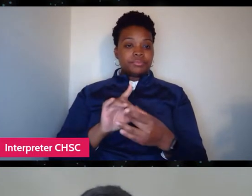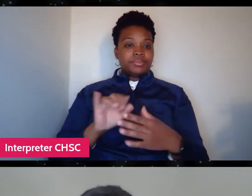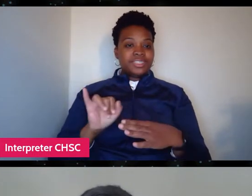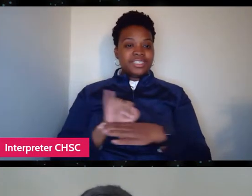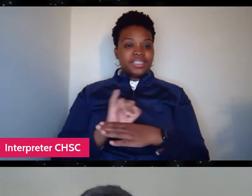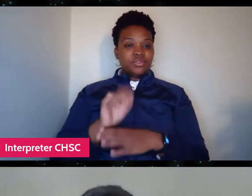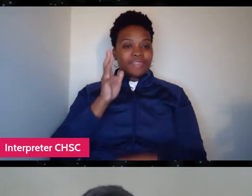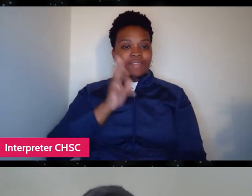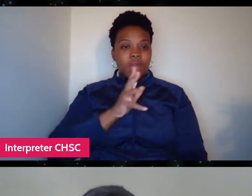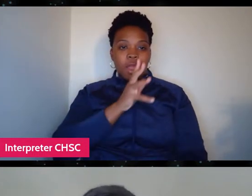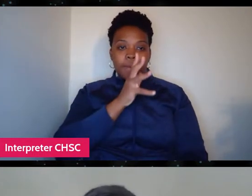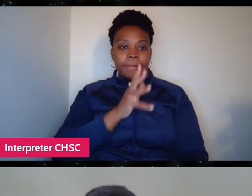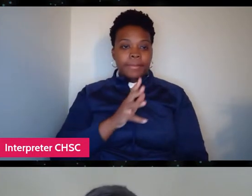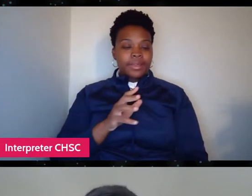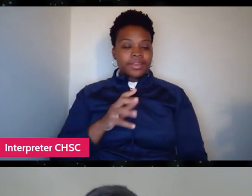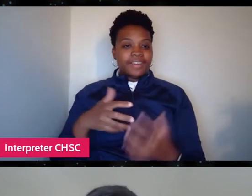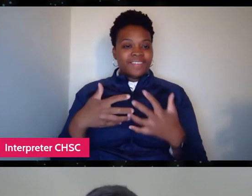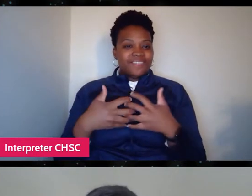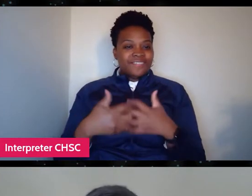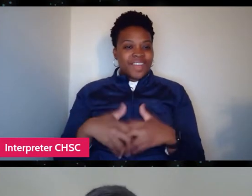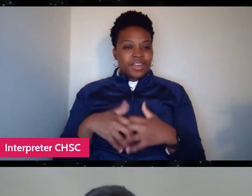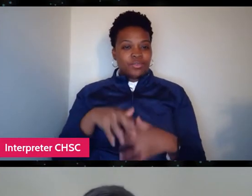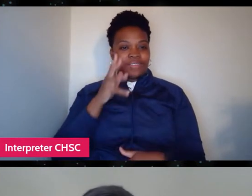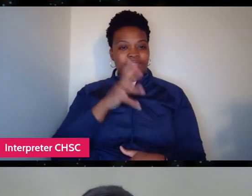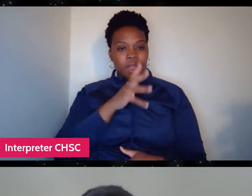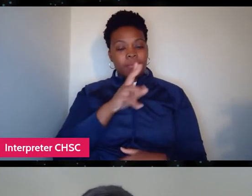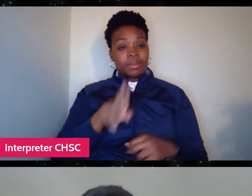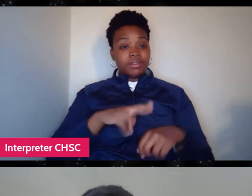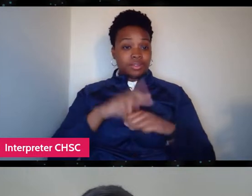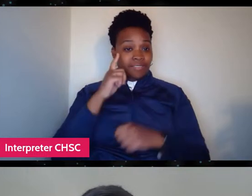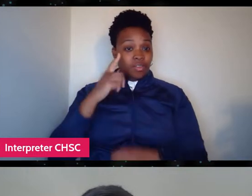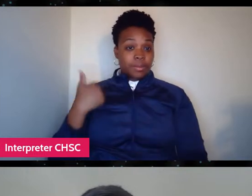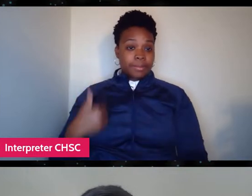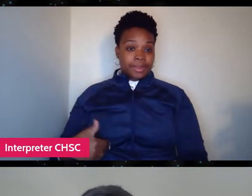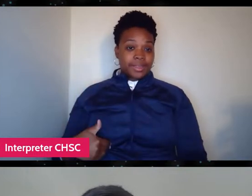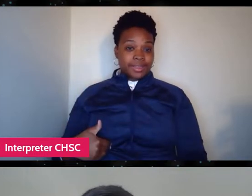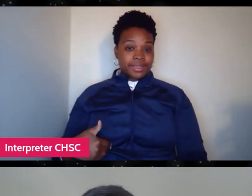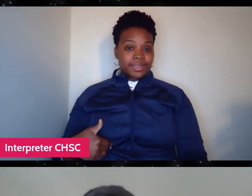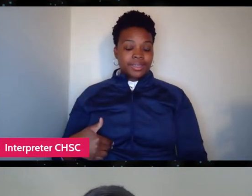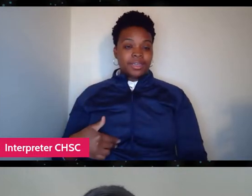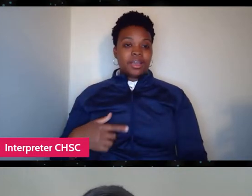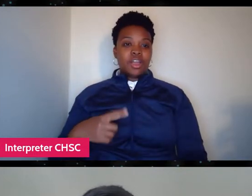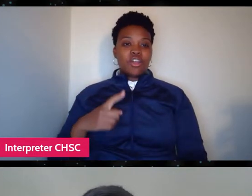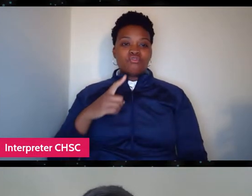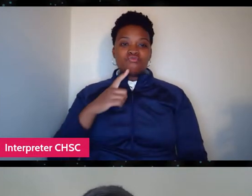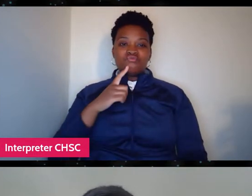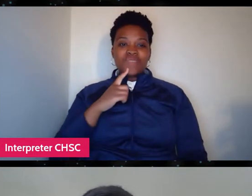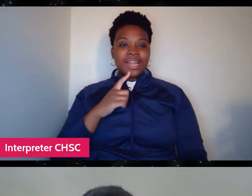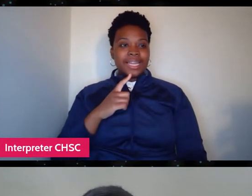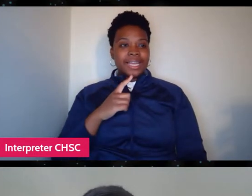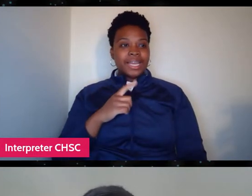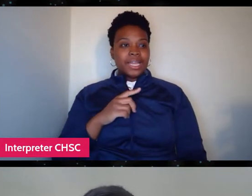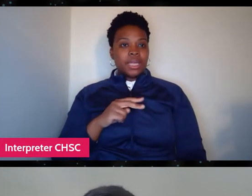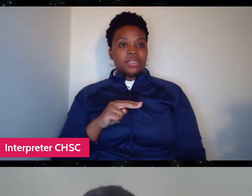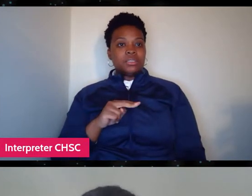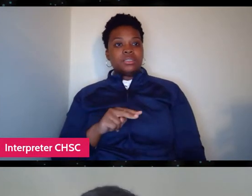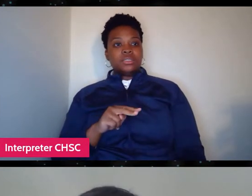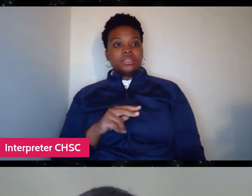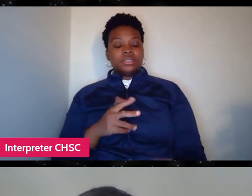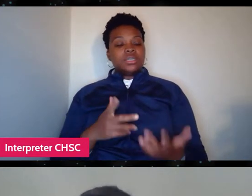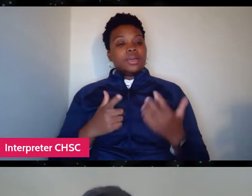industrial farming and factory farming, usually, at least for me, are so intimidating because most of the